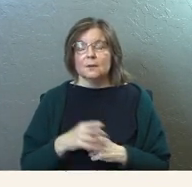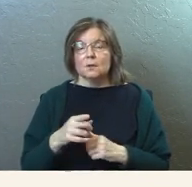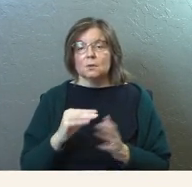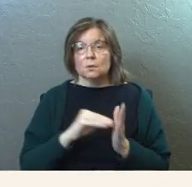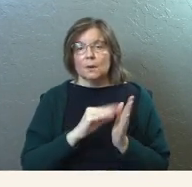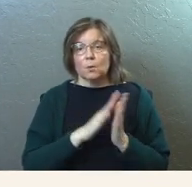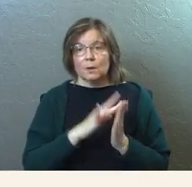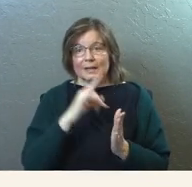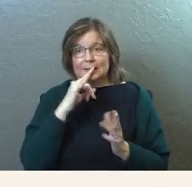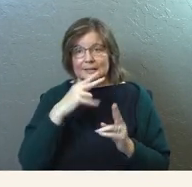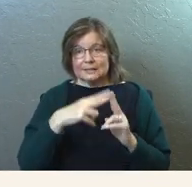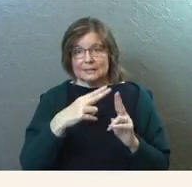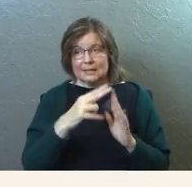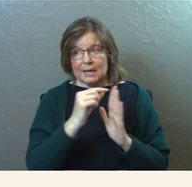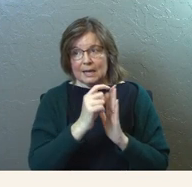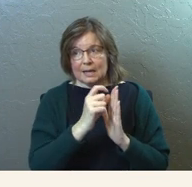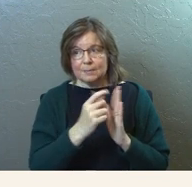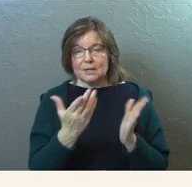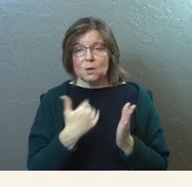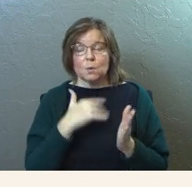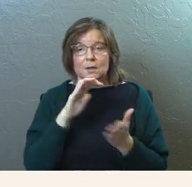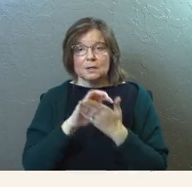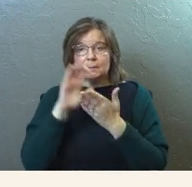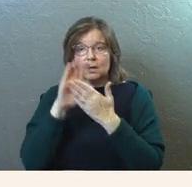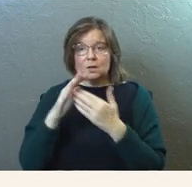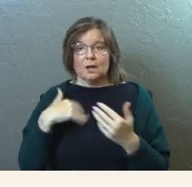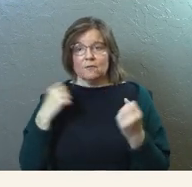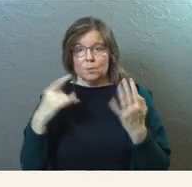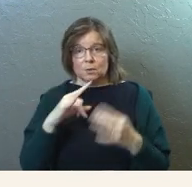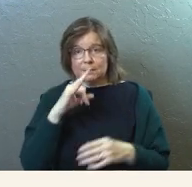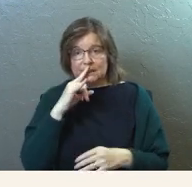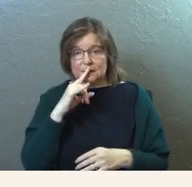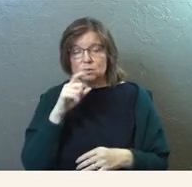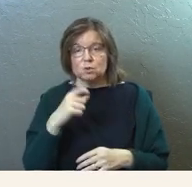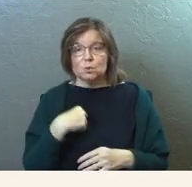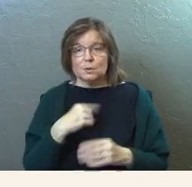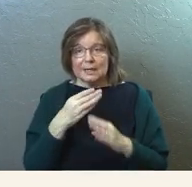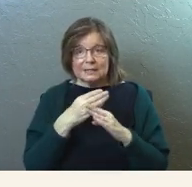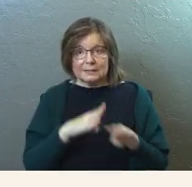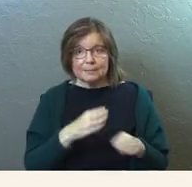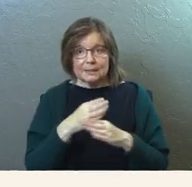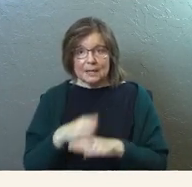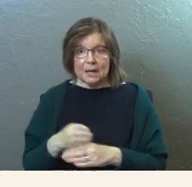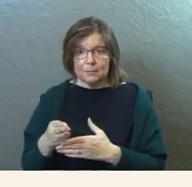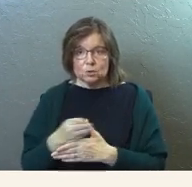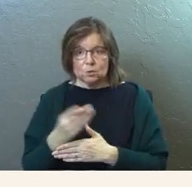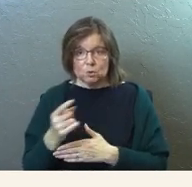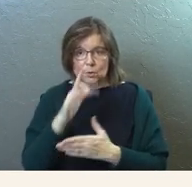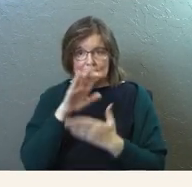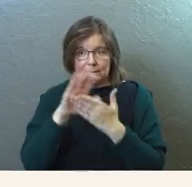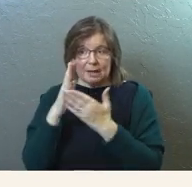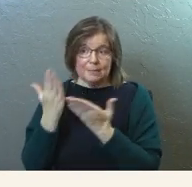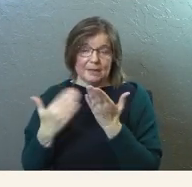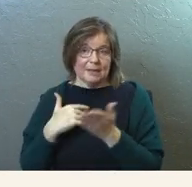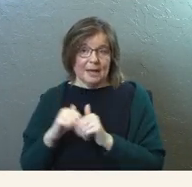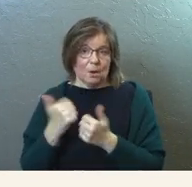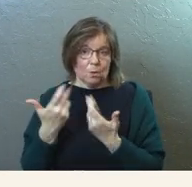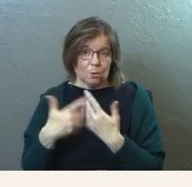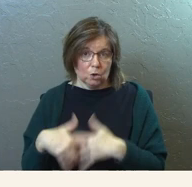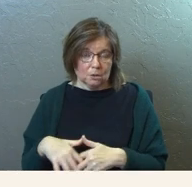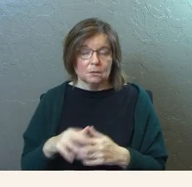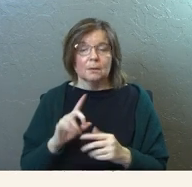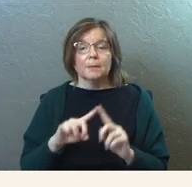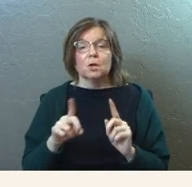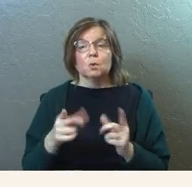But you're going to put one of your kids' names there. If you're here with your spouse and you've got multiple kids, you can split them up between you and your spouse. Maybe that's how it's going to